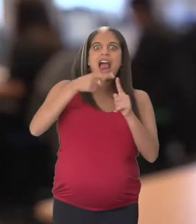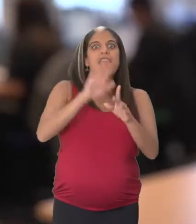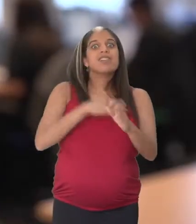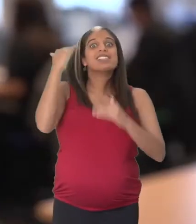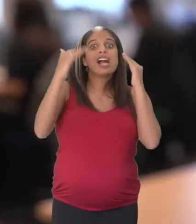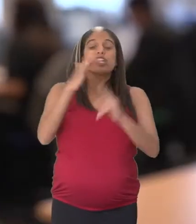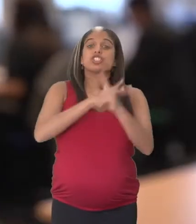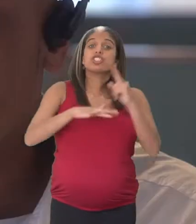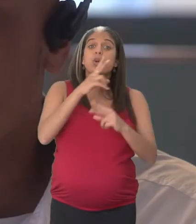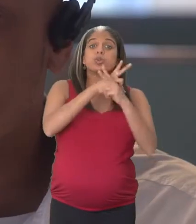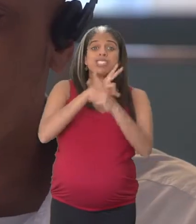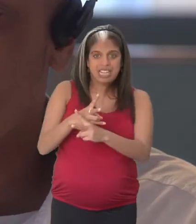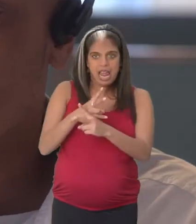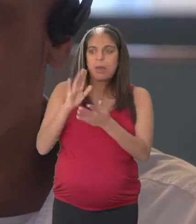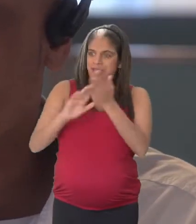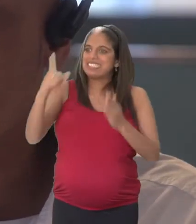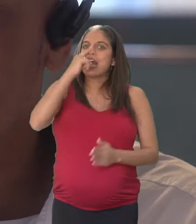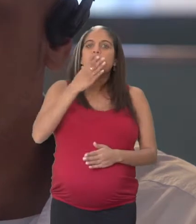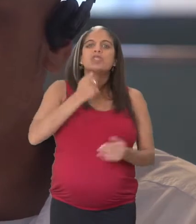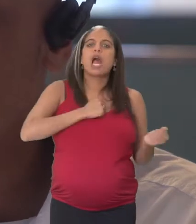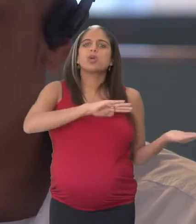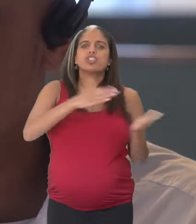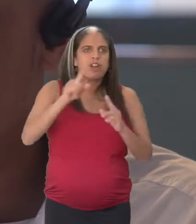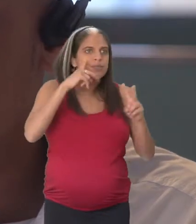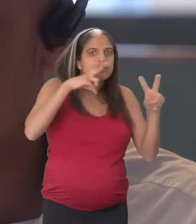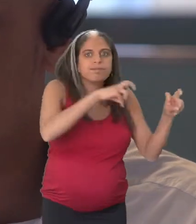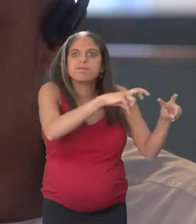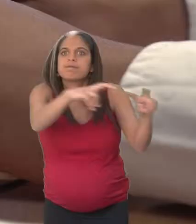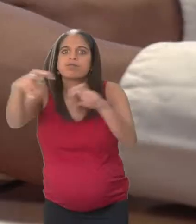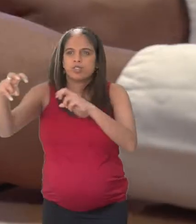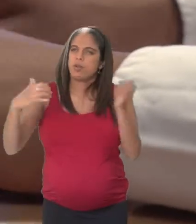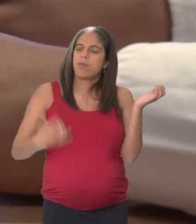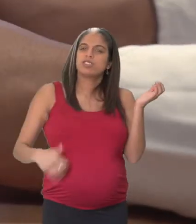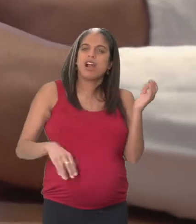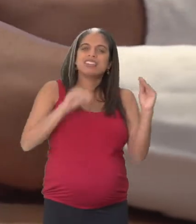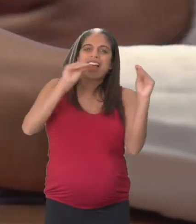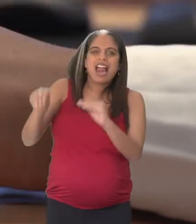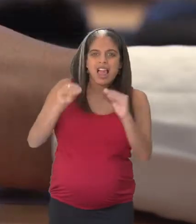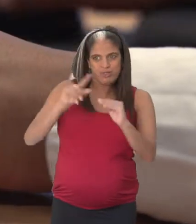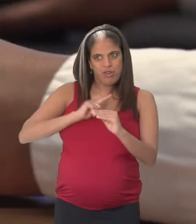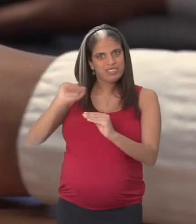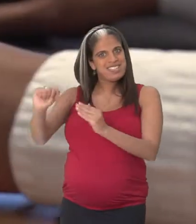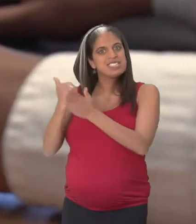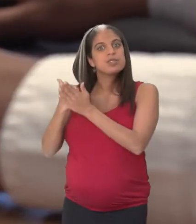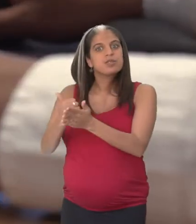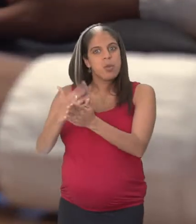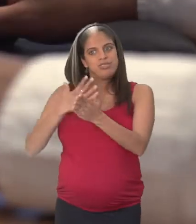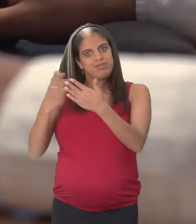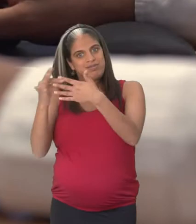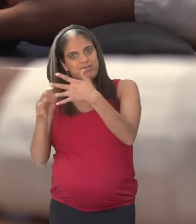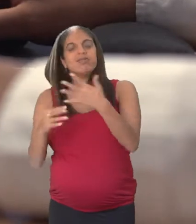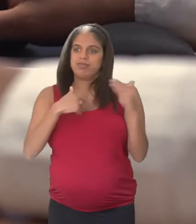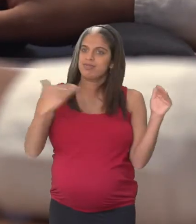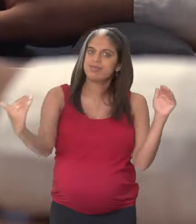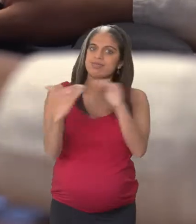to use our brokerage service to find bouzouki lessons as part of his support. Our brokerage services can help you organise the support you